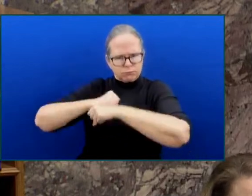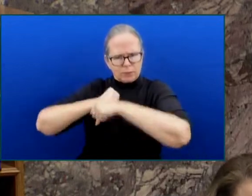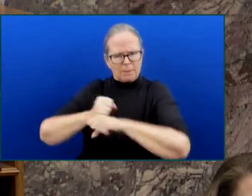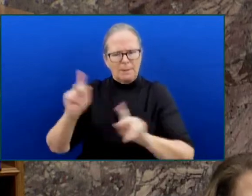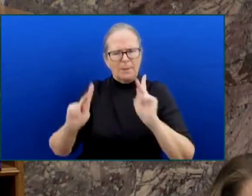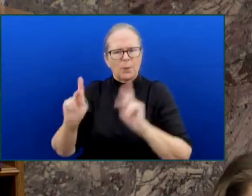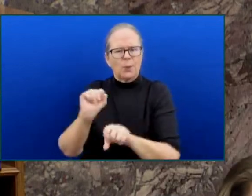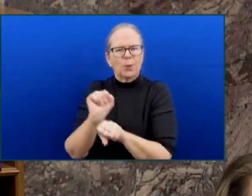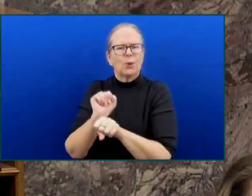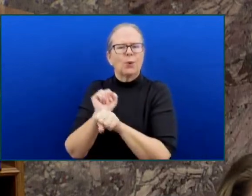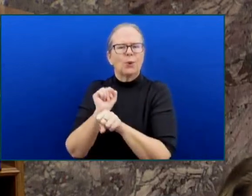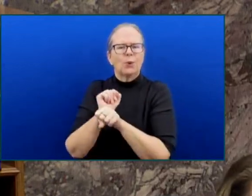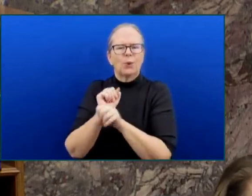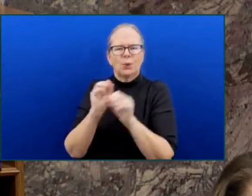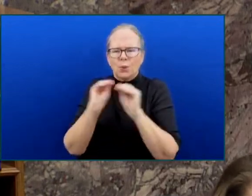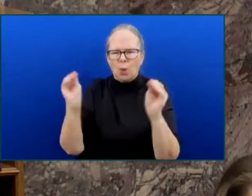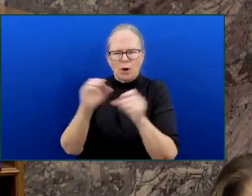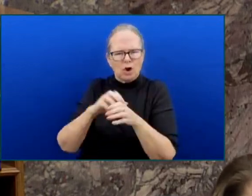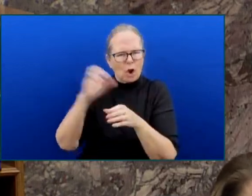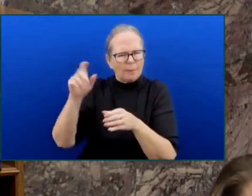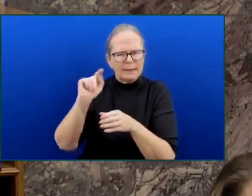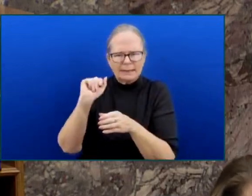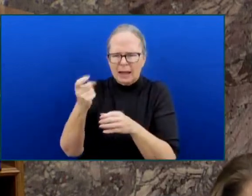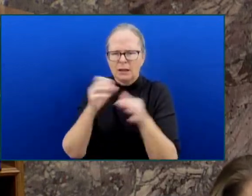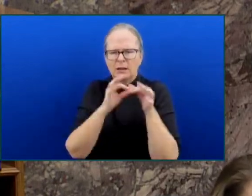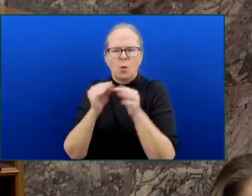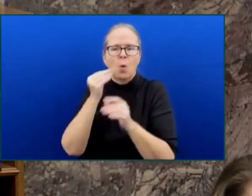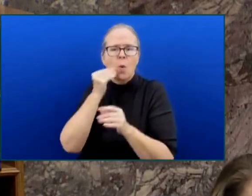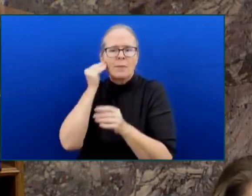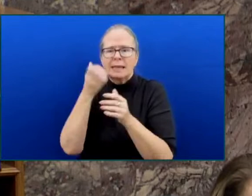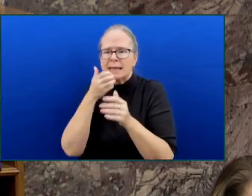That's real leadership, Mr. Speaker.